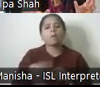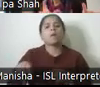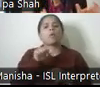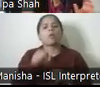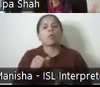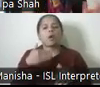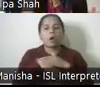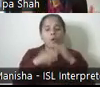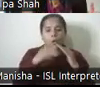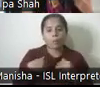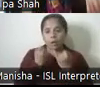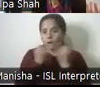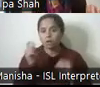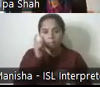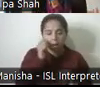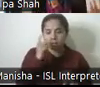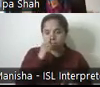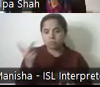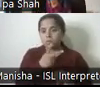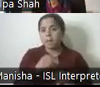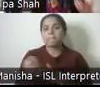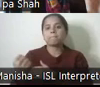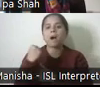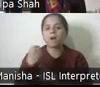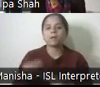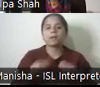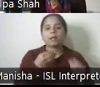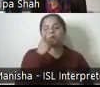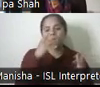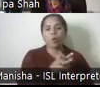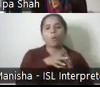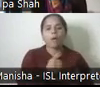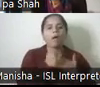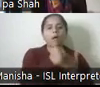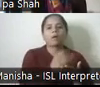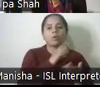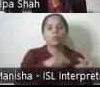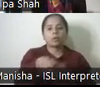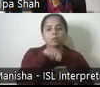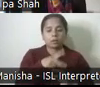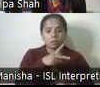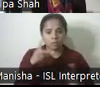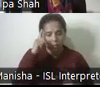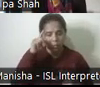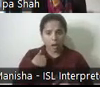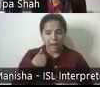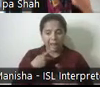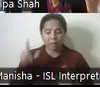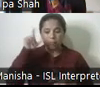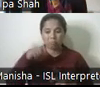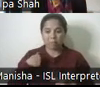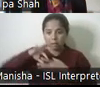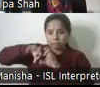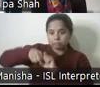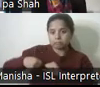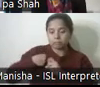intra-household autonomy between men and women, which gives power to women and helps limit their sexual exploitation. Women